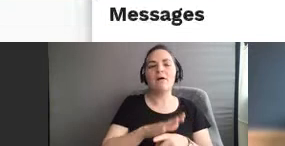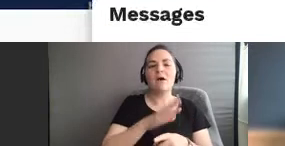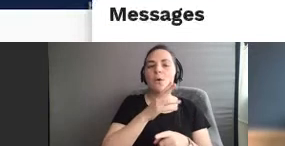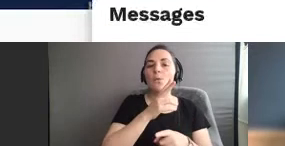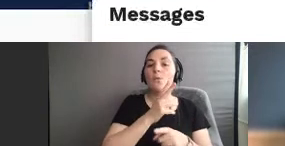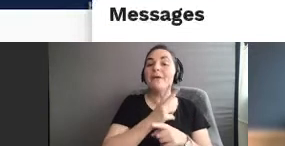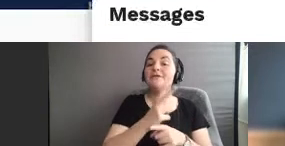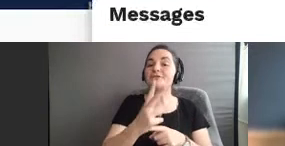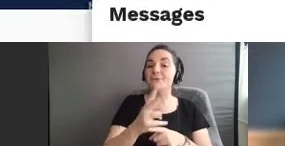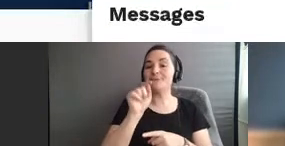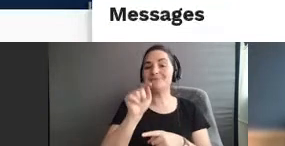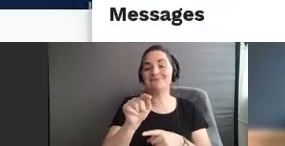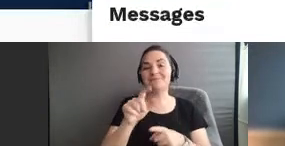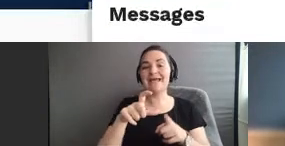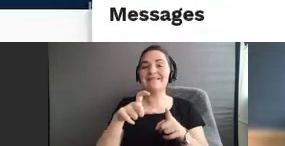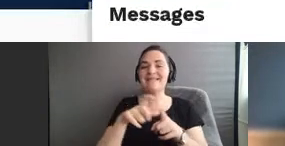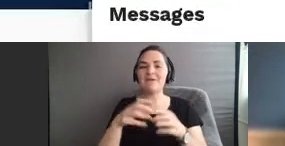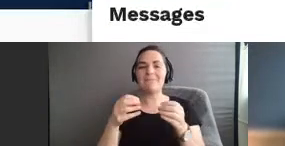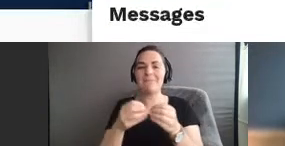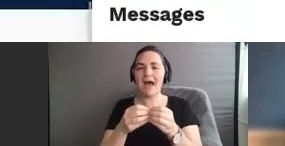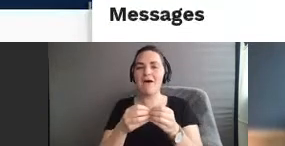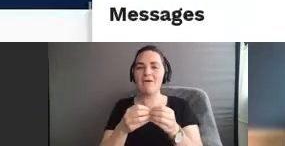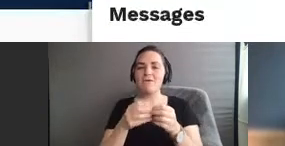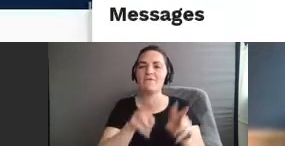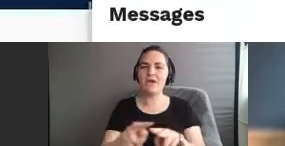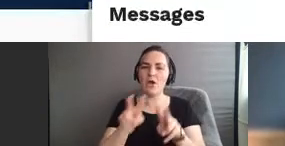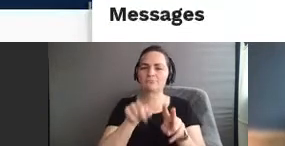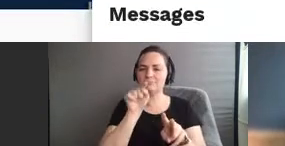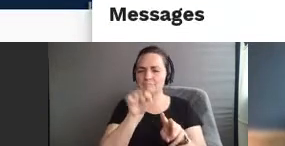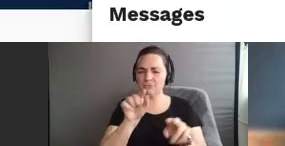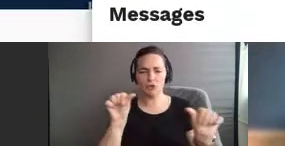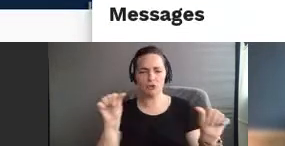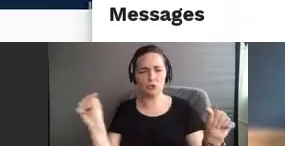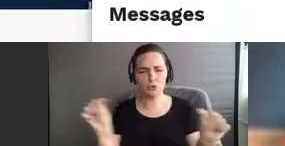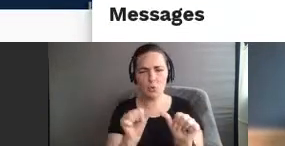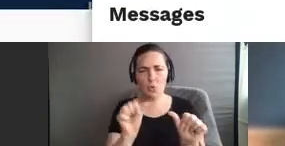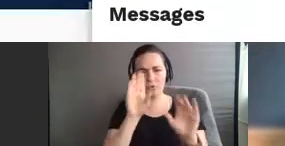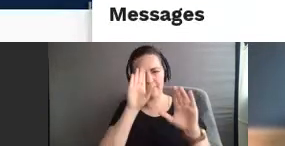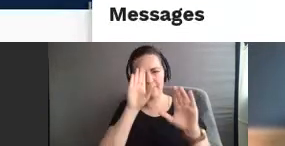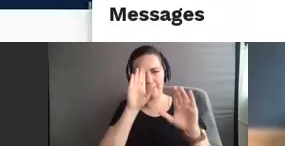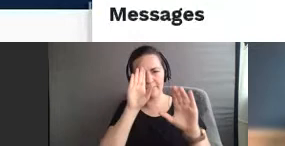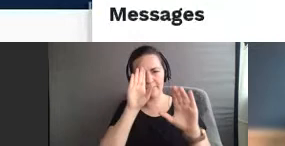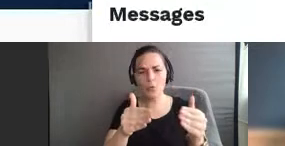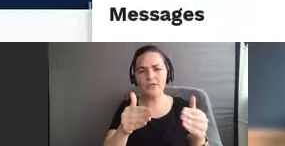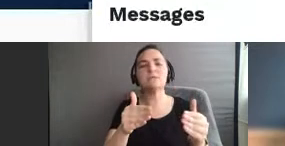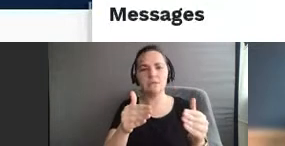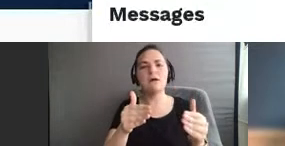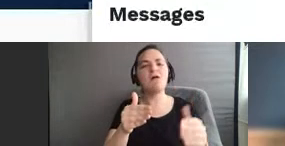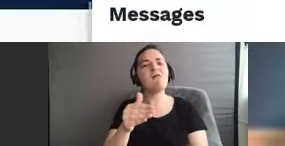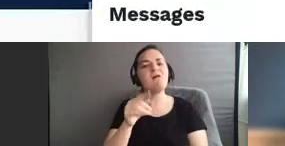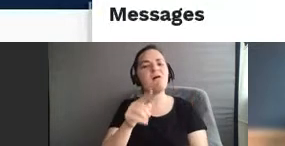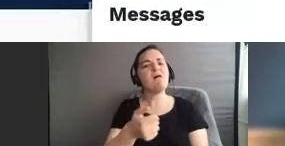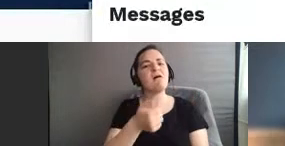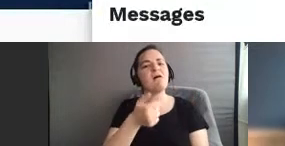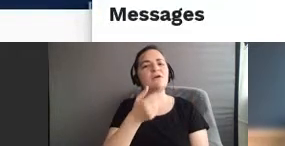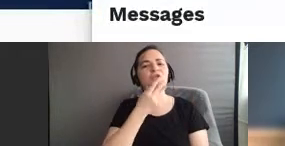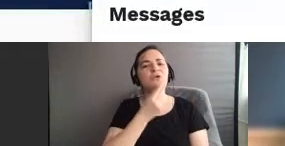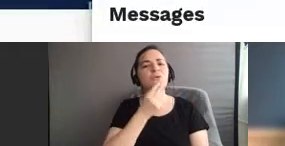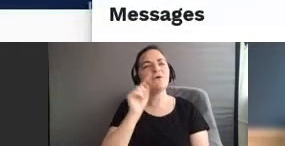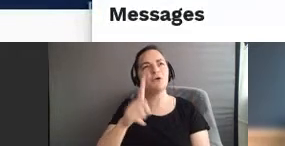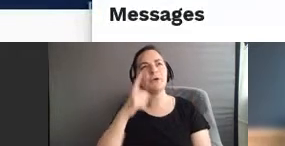David Bowd video. It's short, it's focused, and I think it's a good way of getting your thinking around